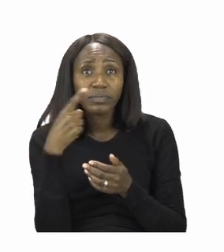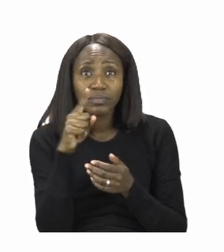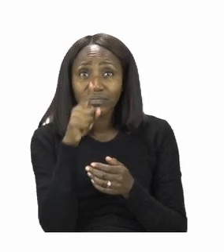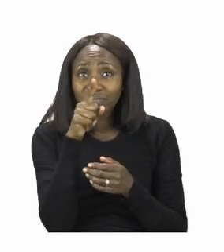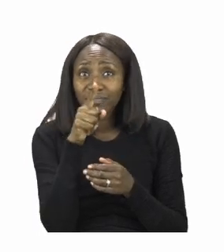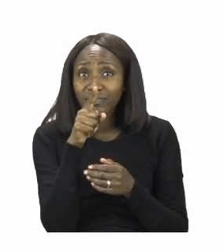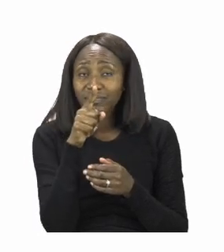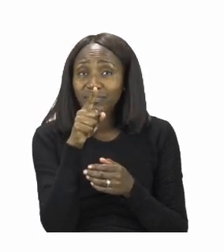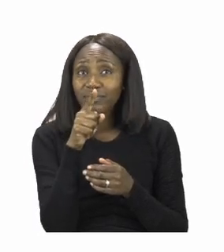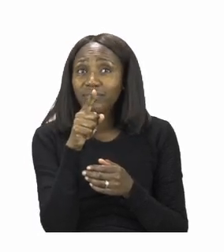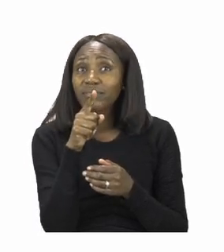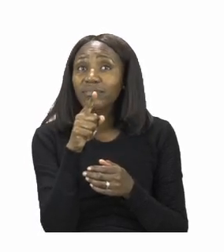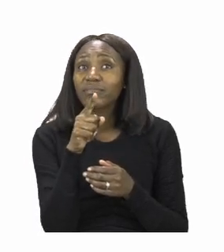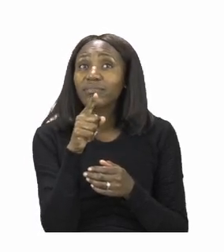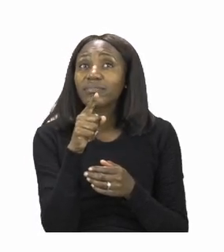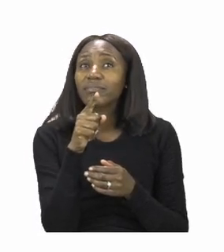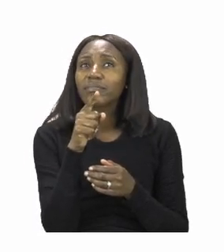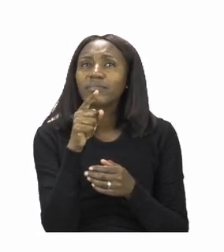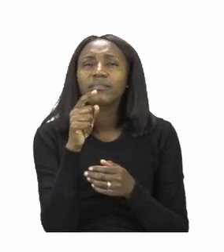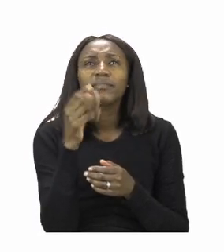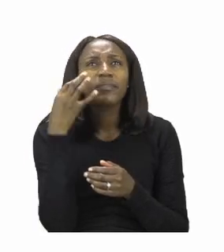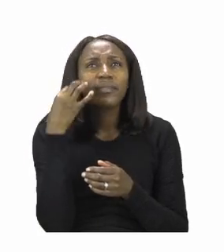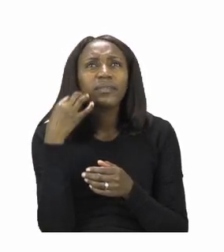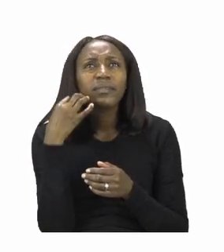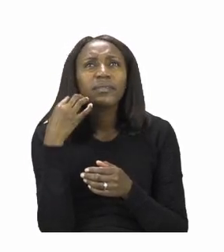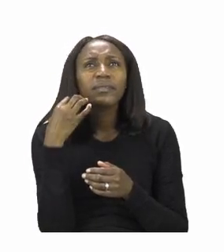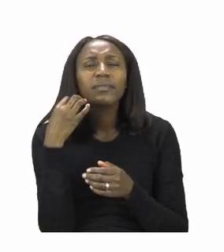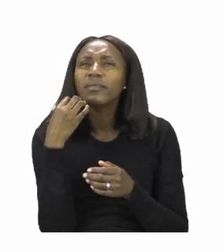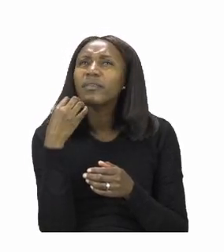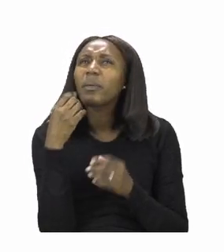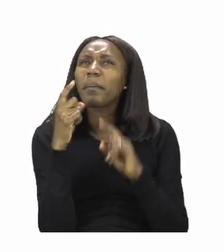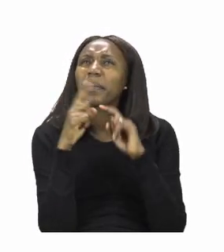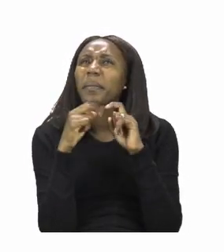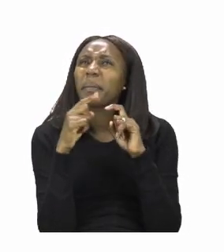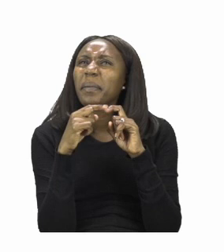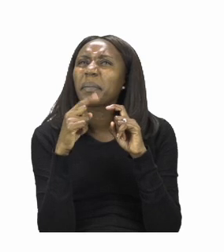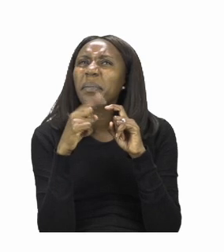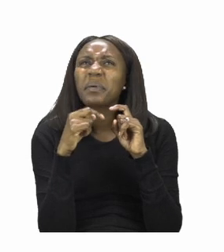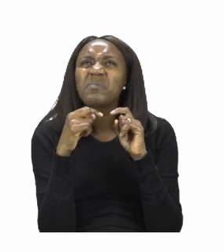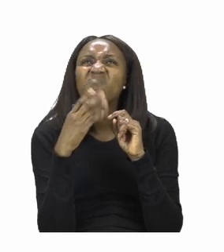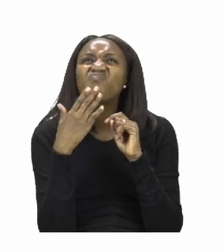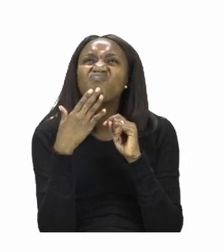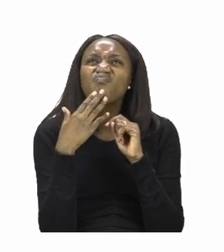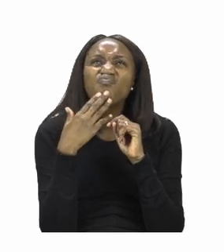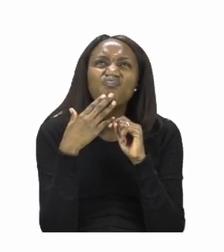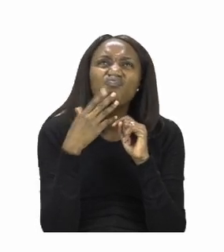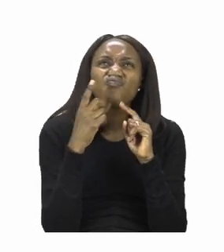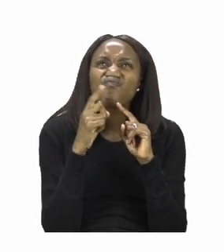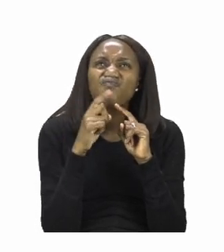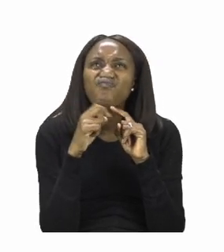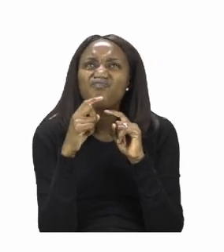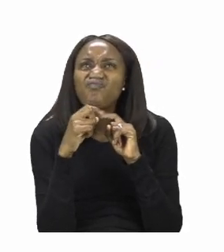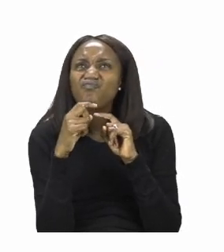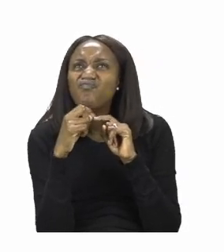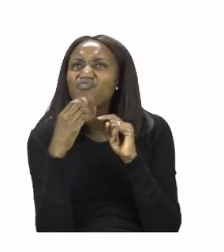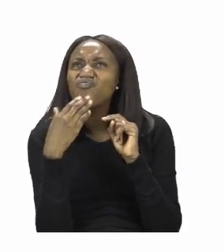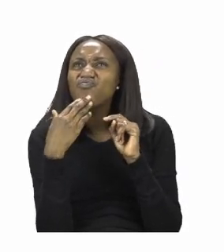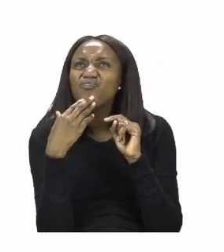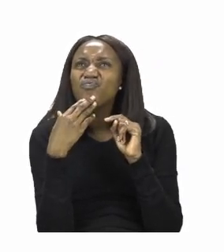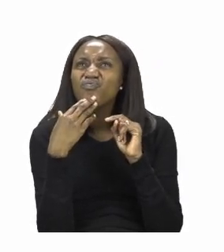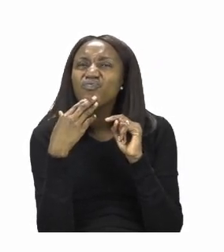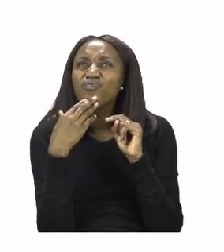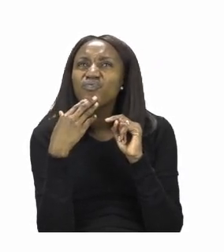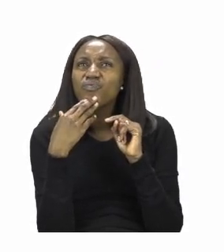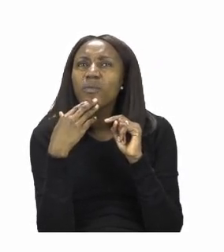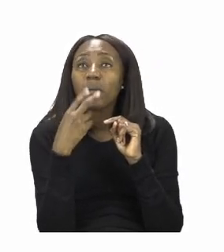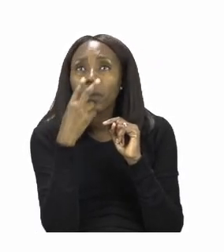is pink hair. So we want to find out who has pink hair. If